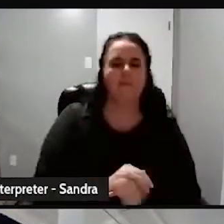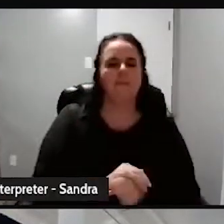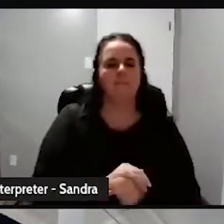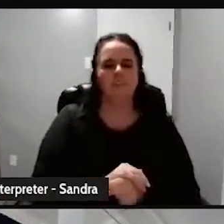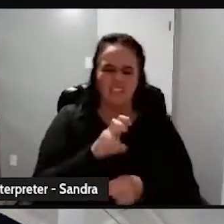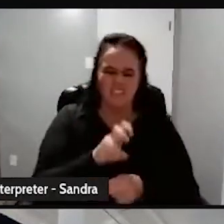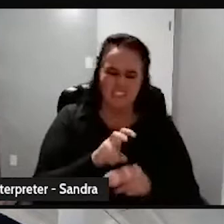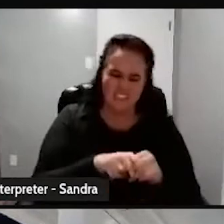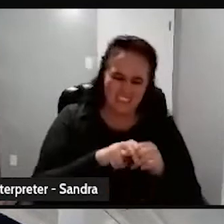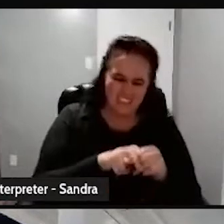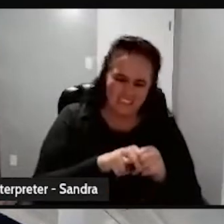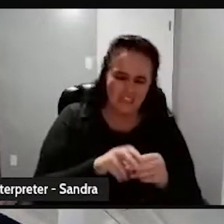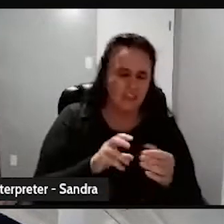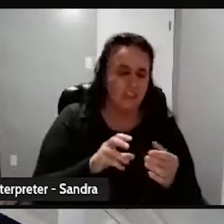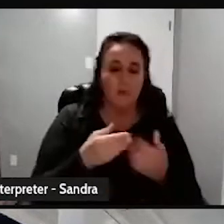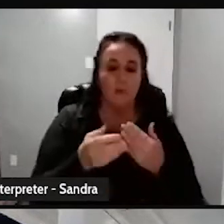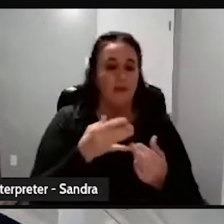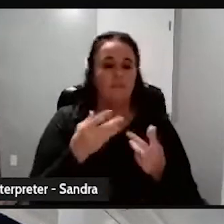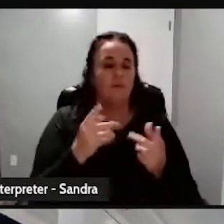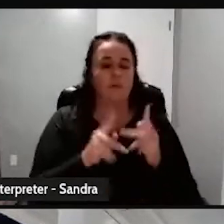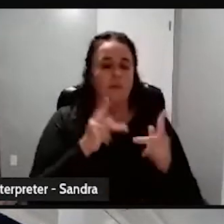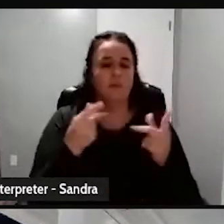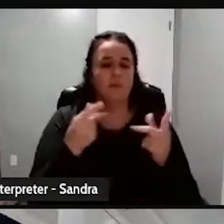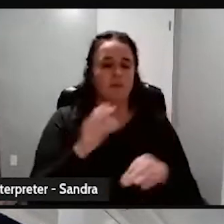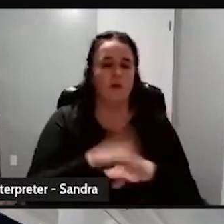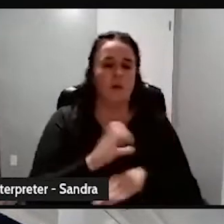whatever people do on computers when they make art,